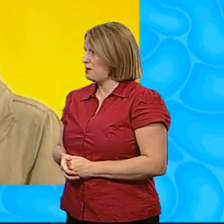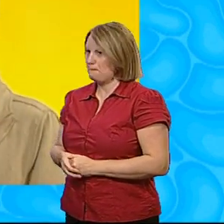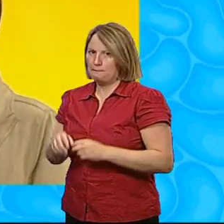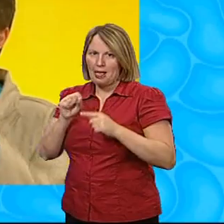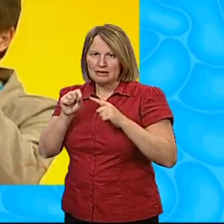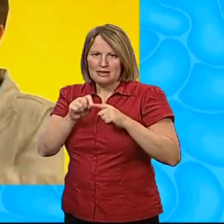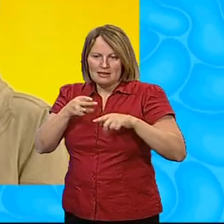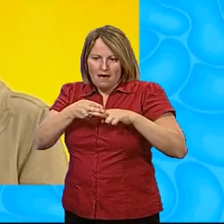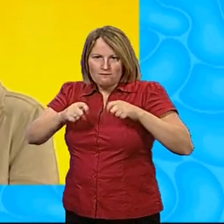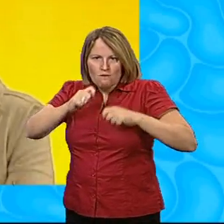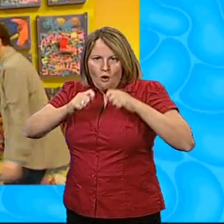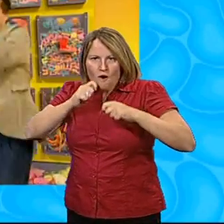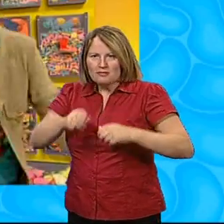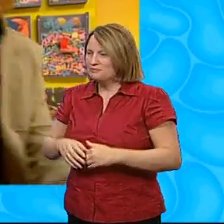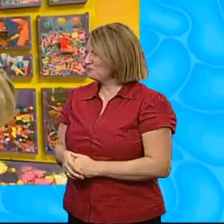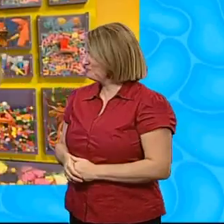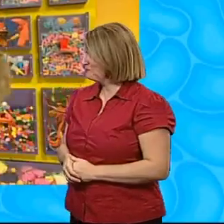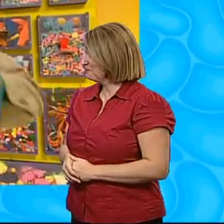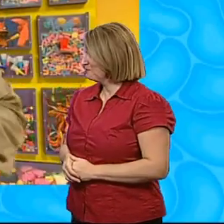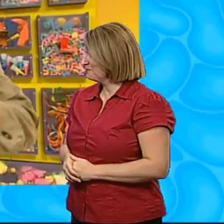A plastic knife and fork.